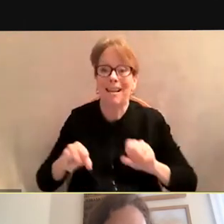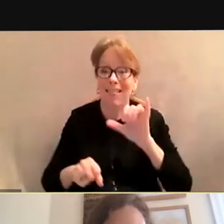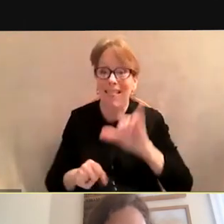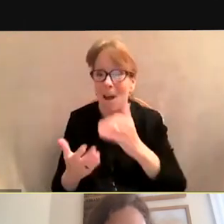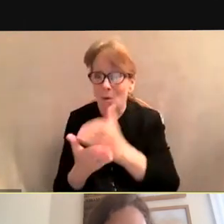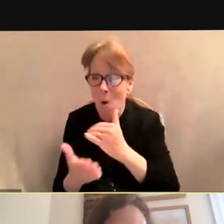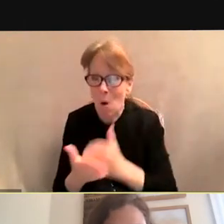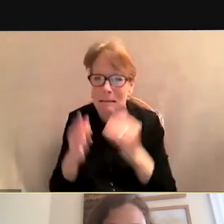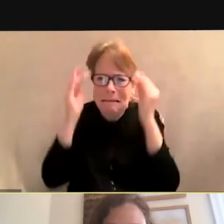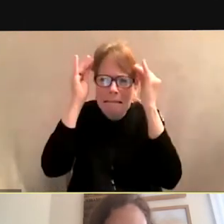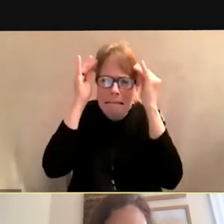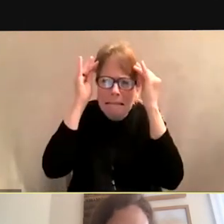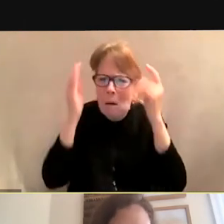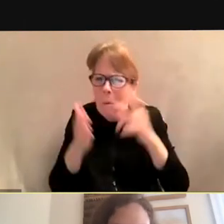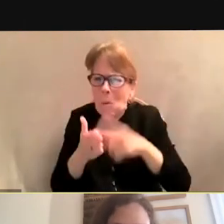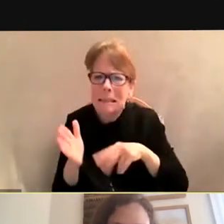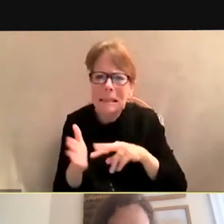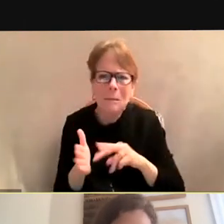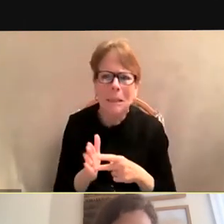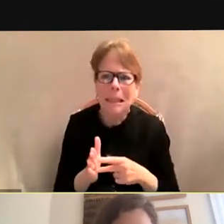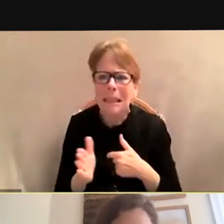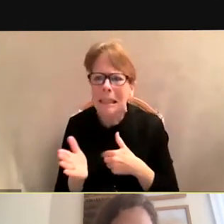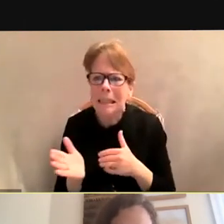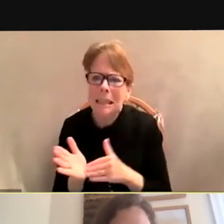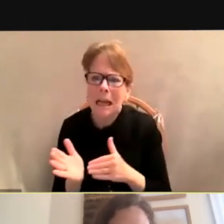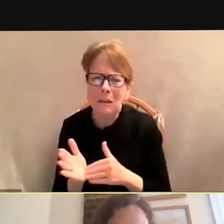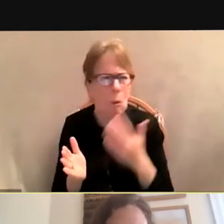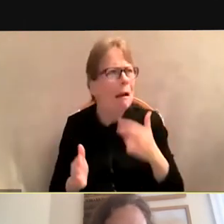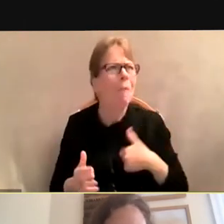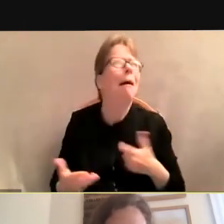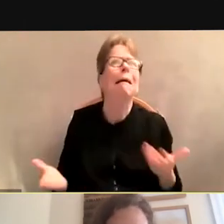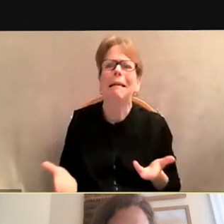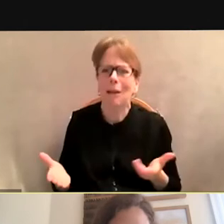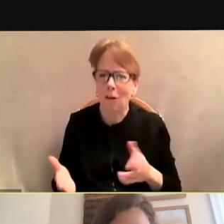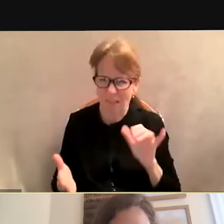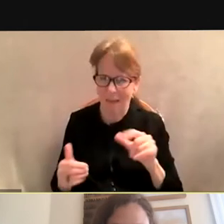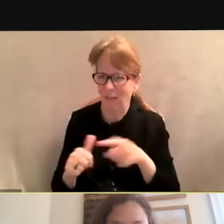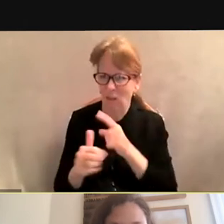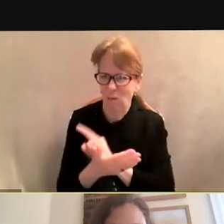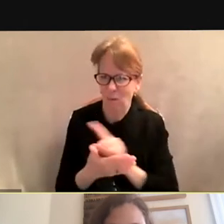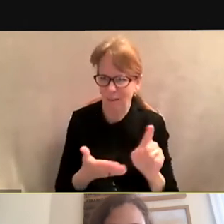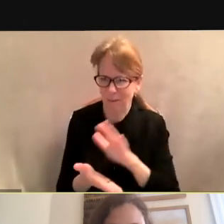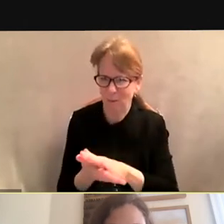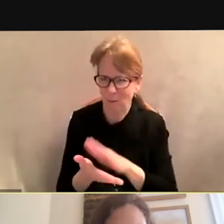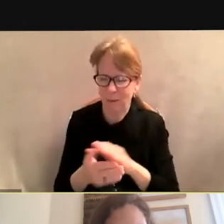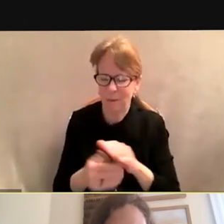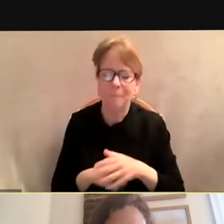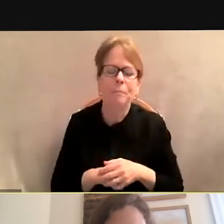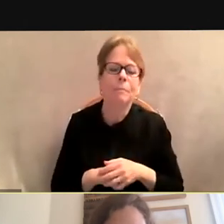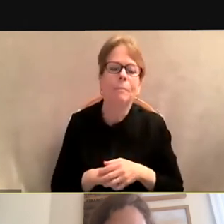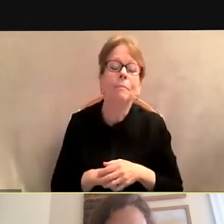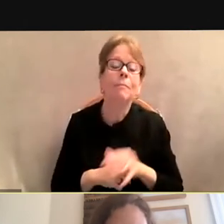through, what does being a doctor mean and why are you here? And in this first week of school, we've